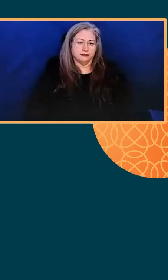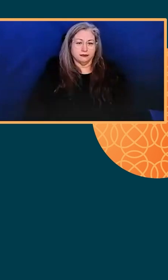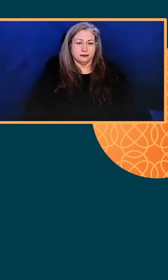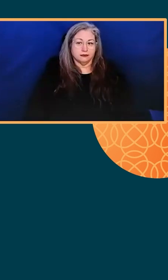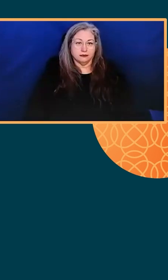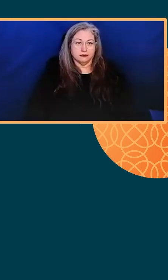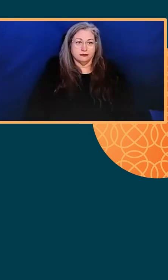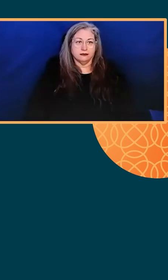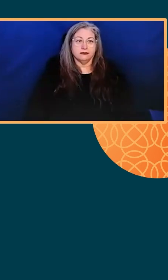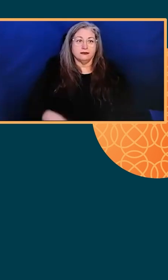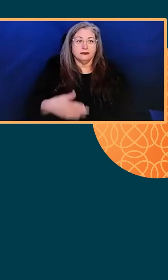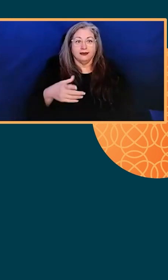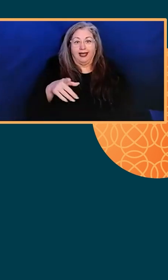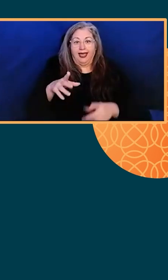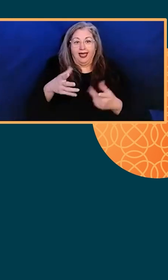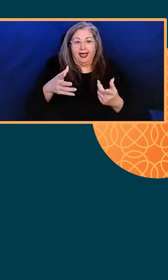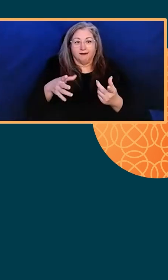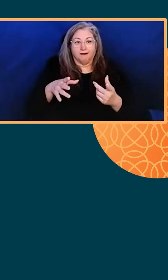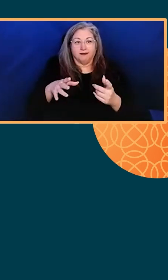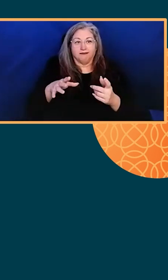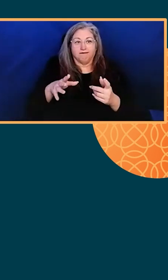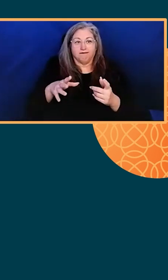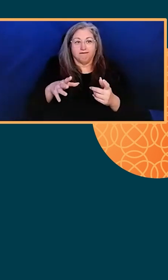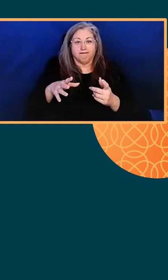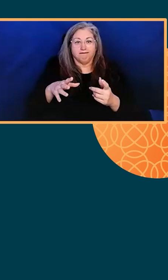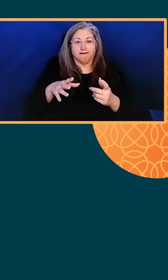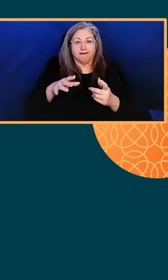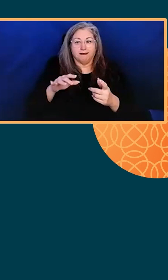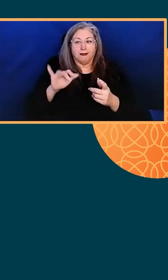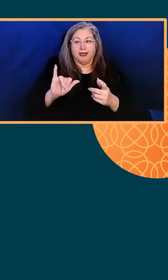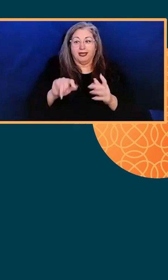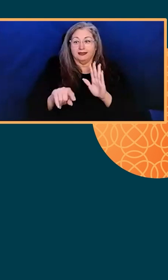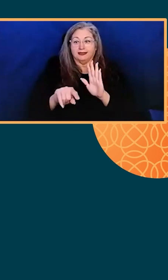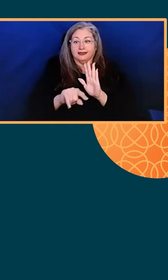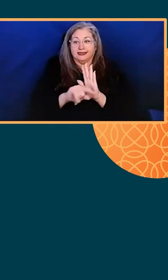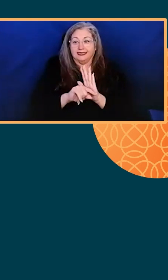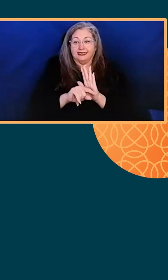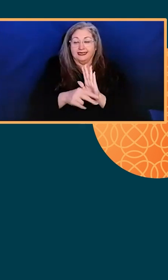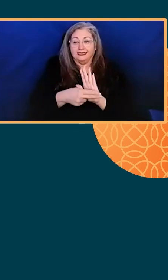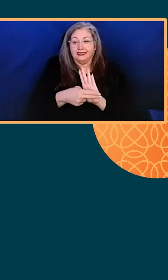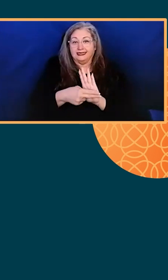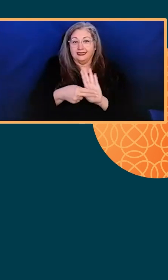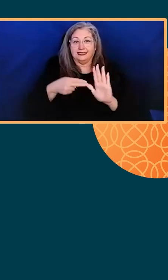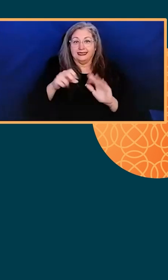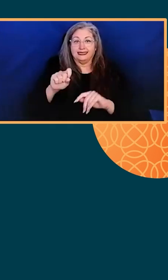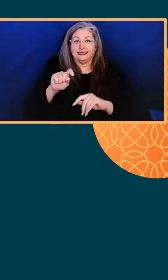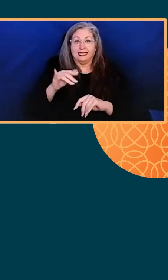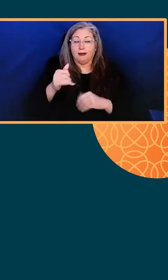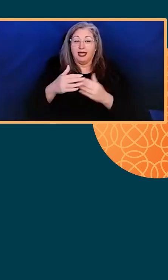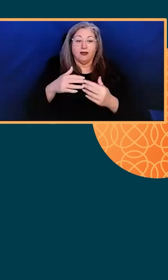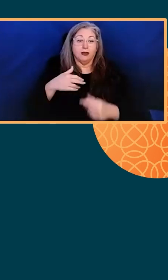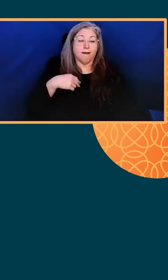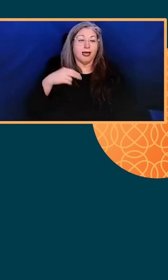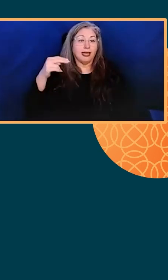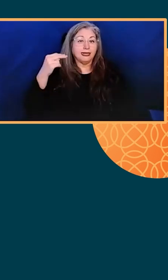And that's a stigma that even my nieces and my